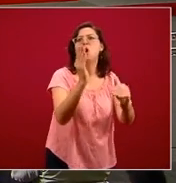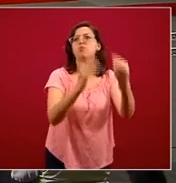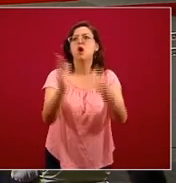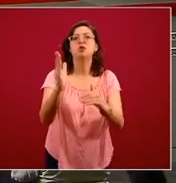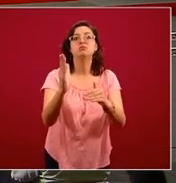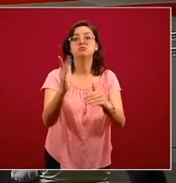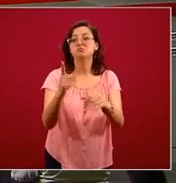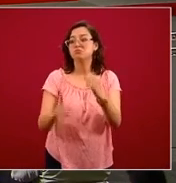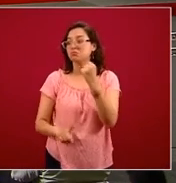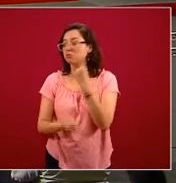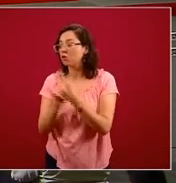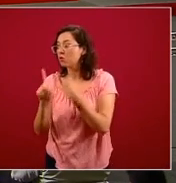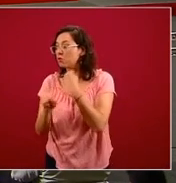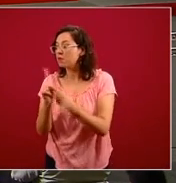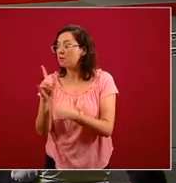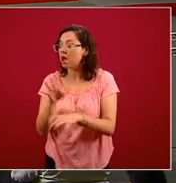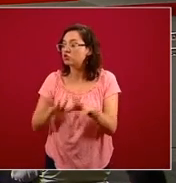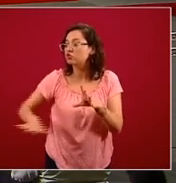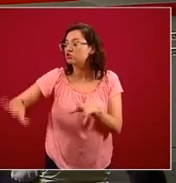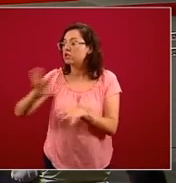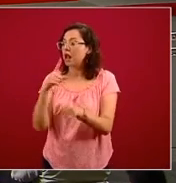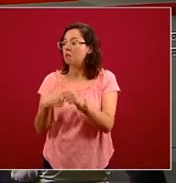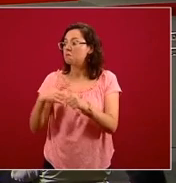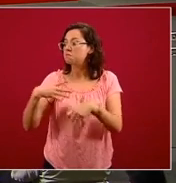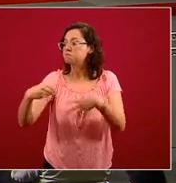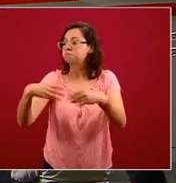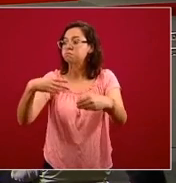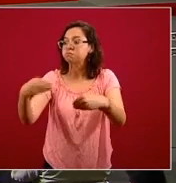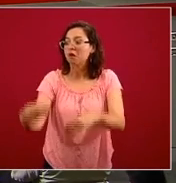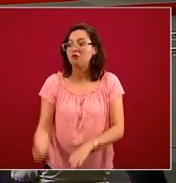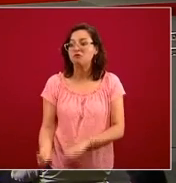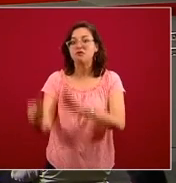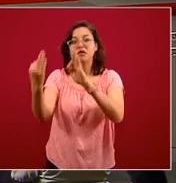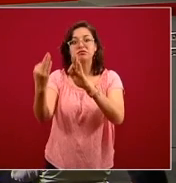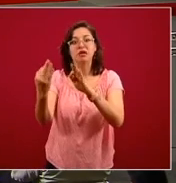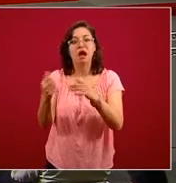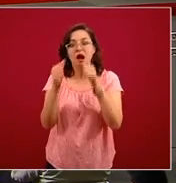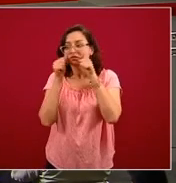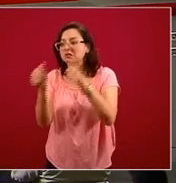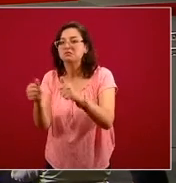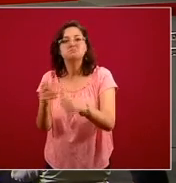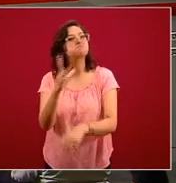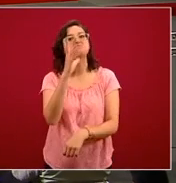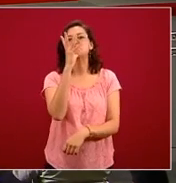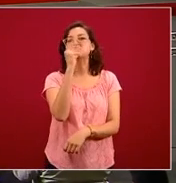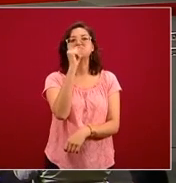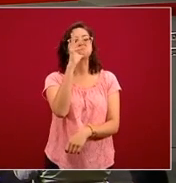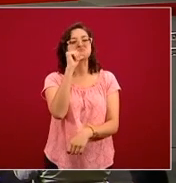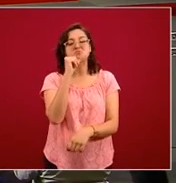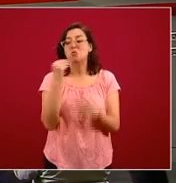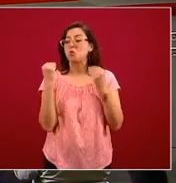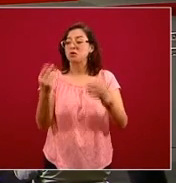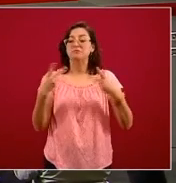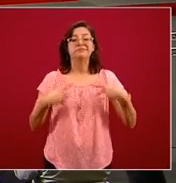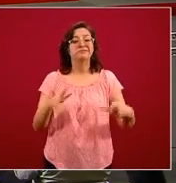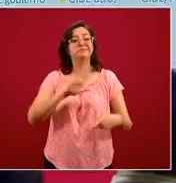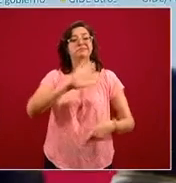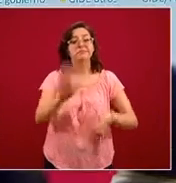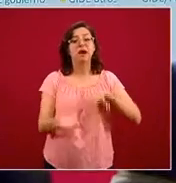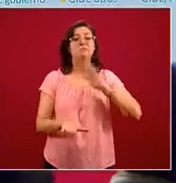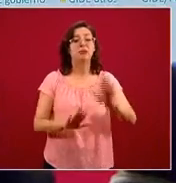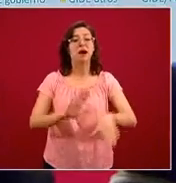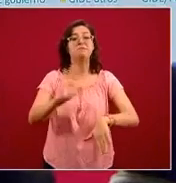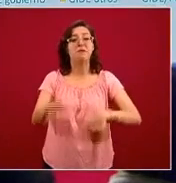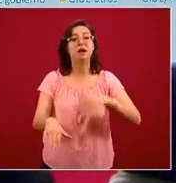their excellent scientific system and money that is earmarked towards science, that still a lot of people are dying